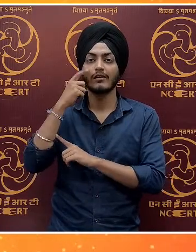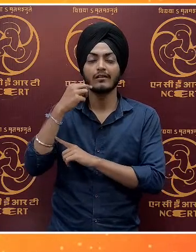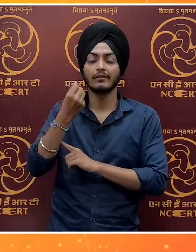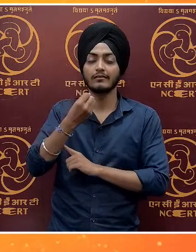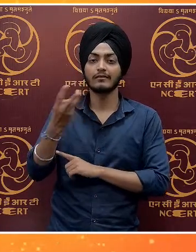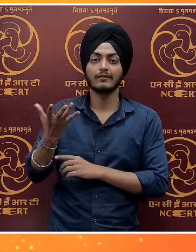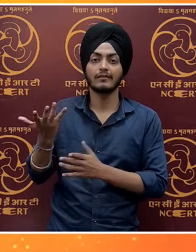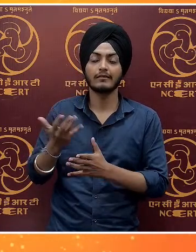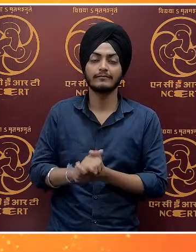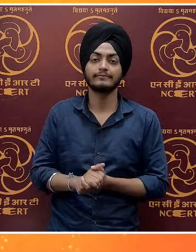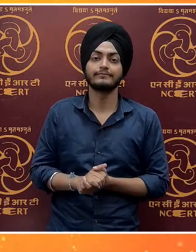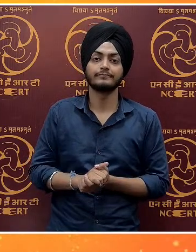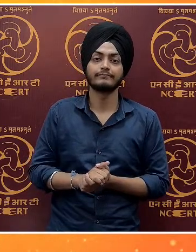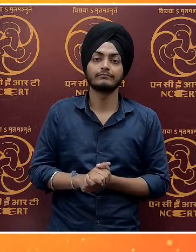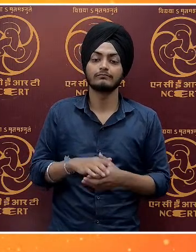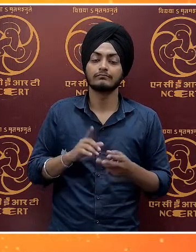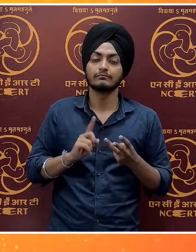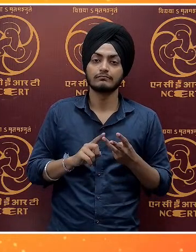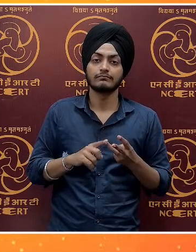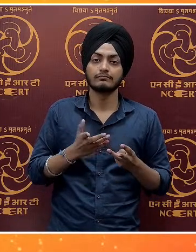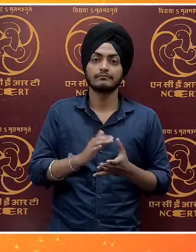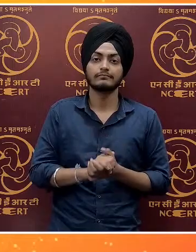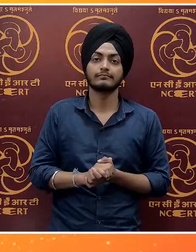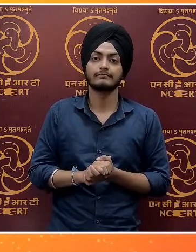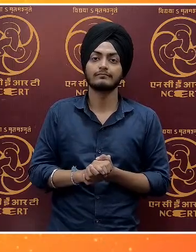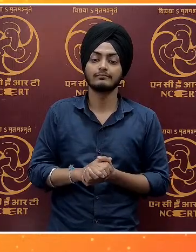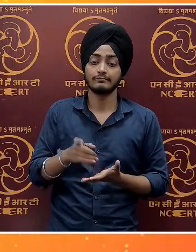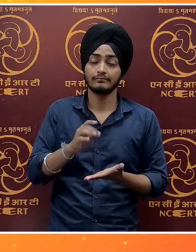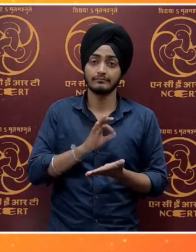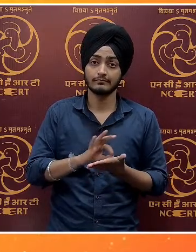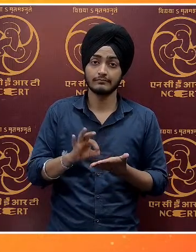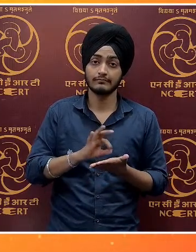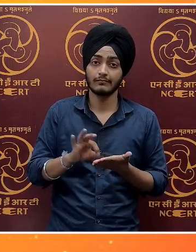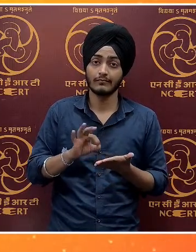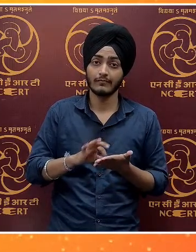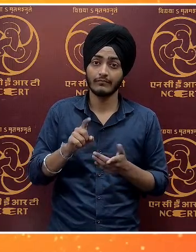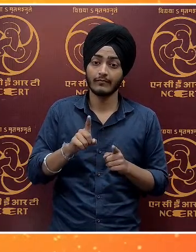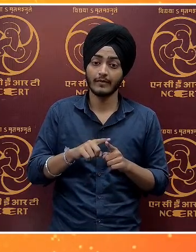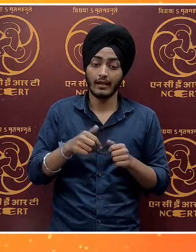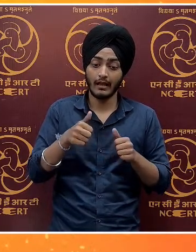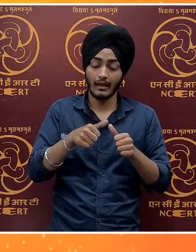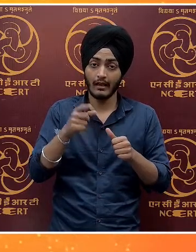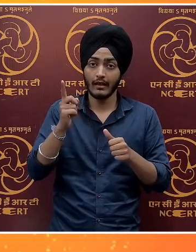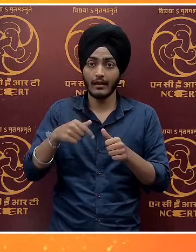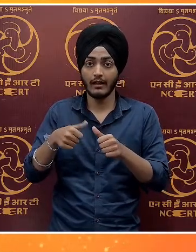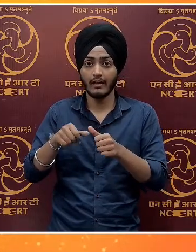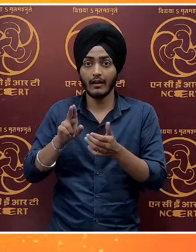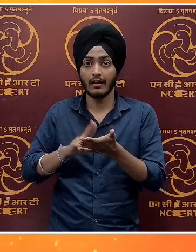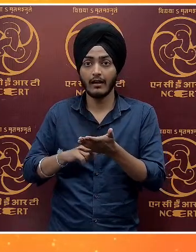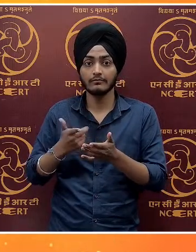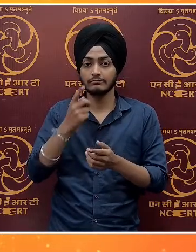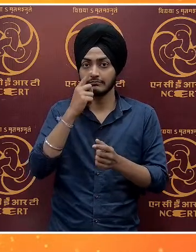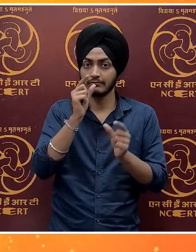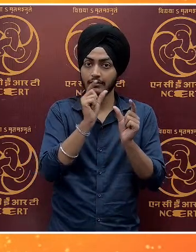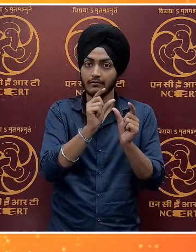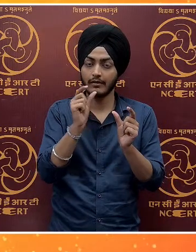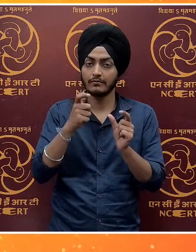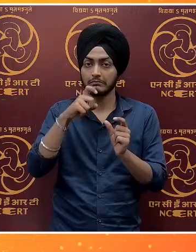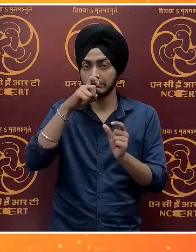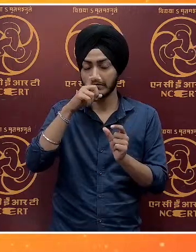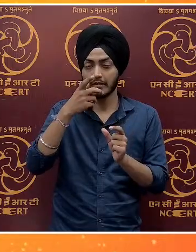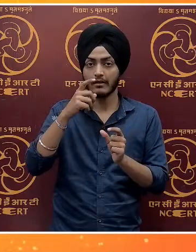of it. The question third, write A and an. Parrot,